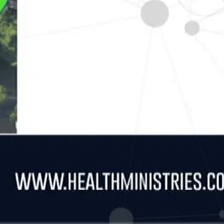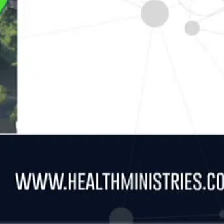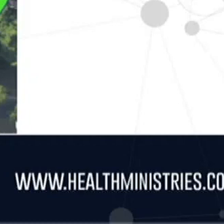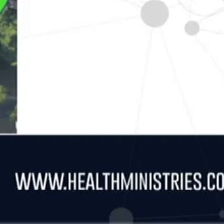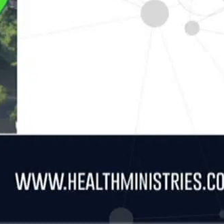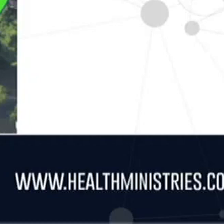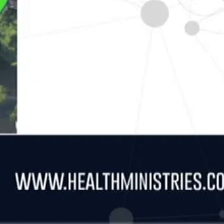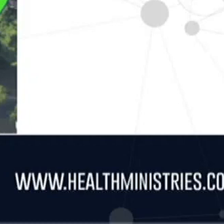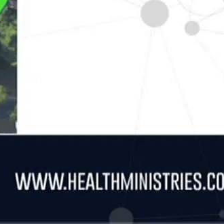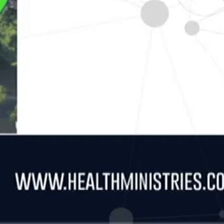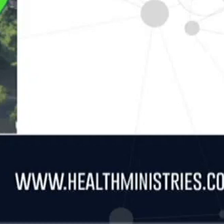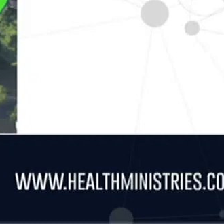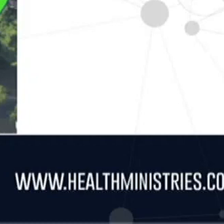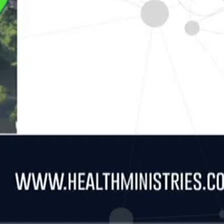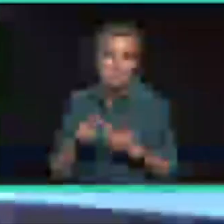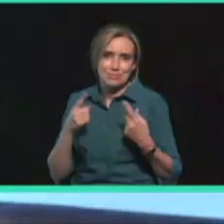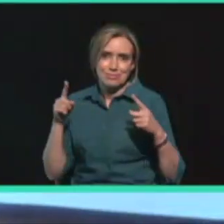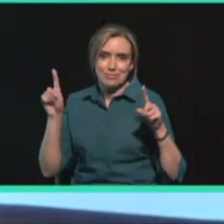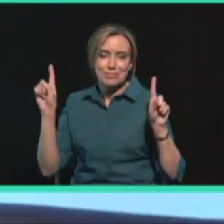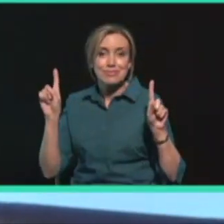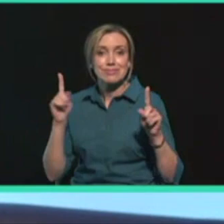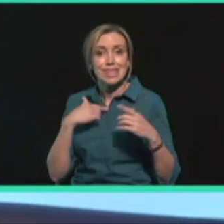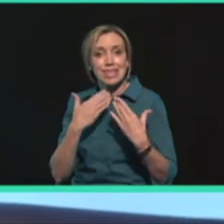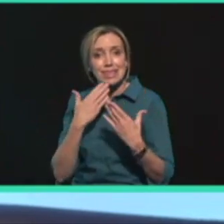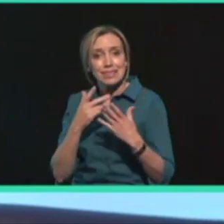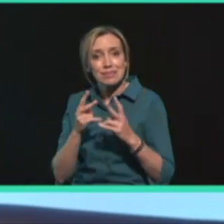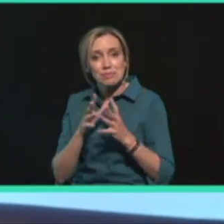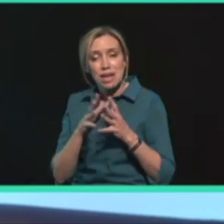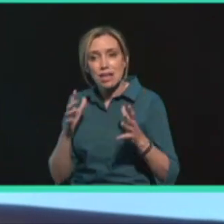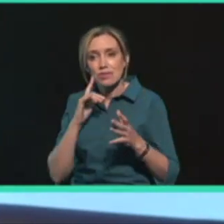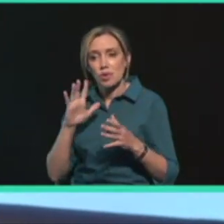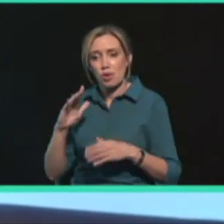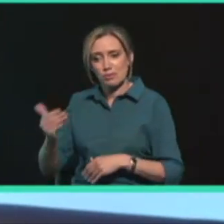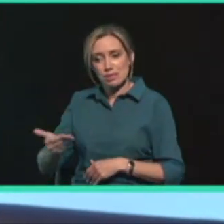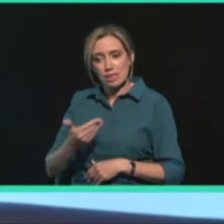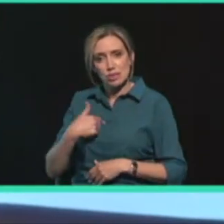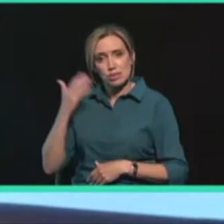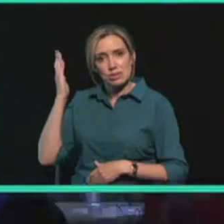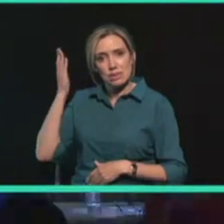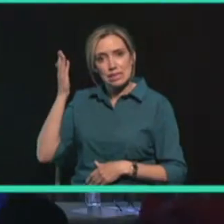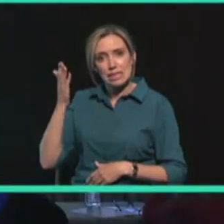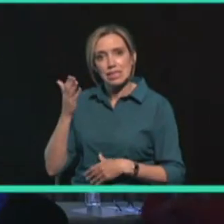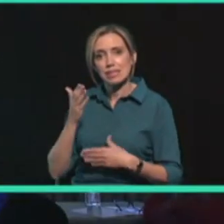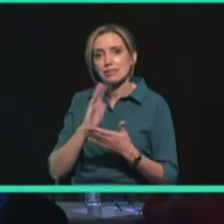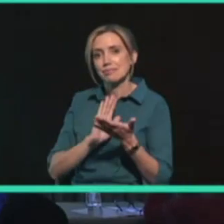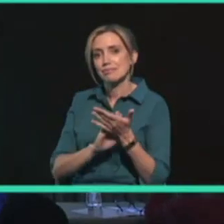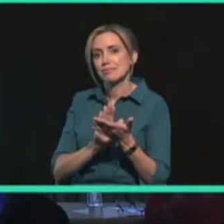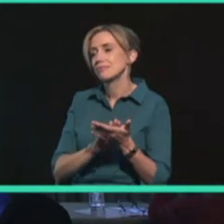getting organized all this. So I thank you very much for your invitation. Bye-bye.